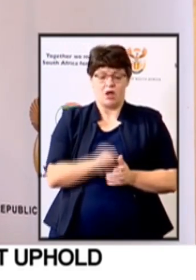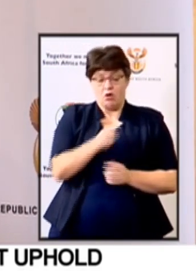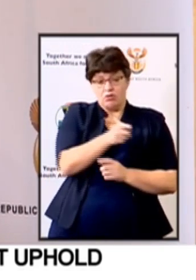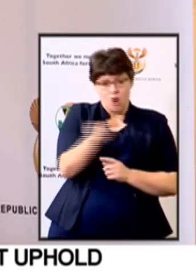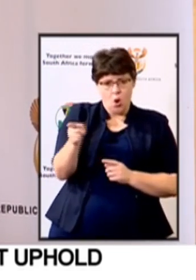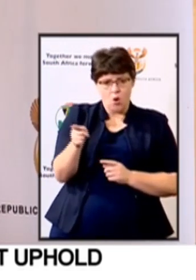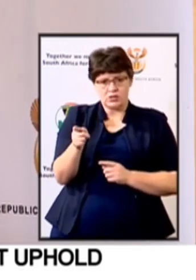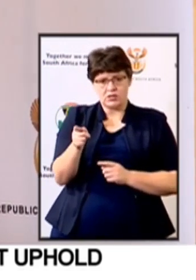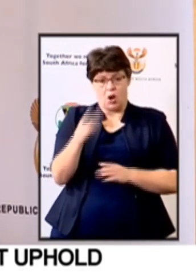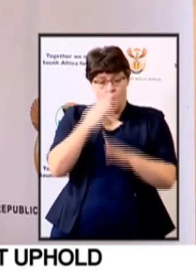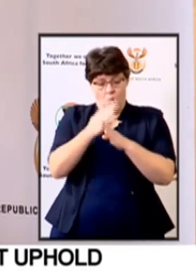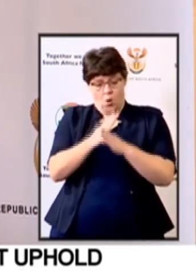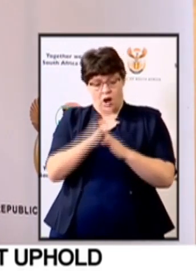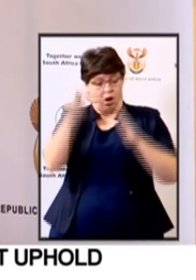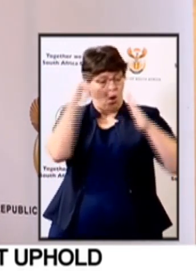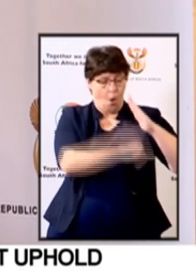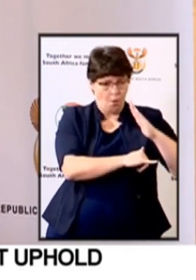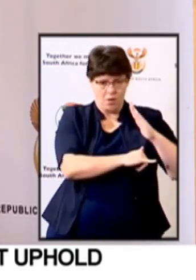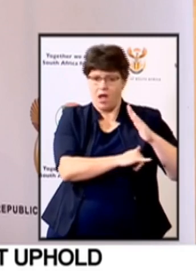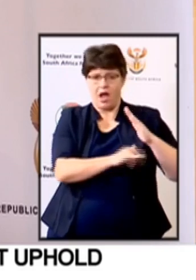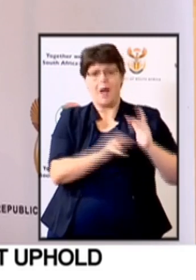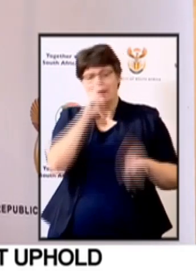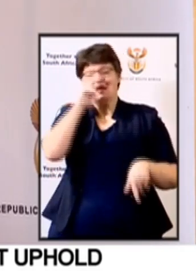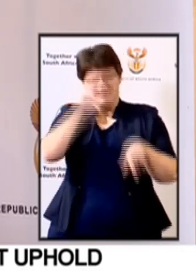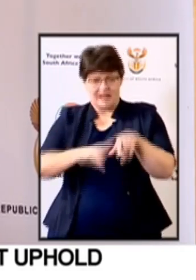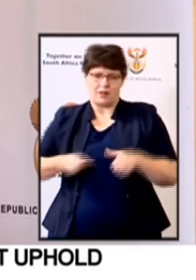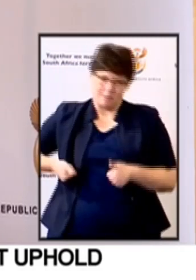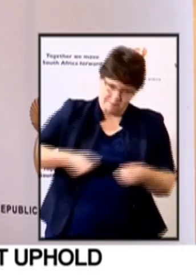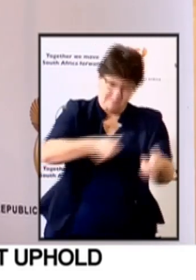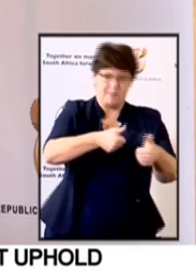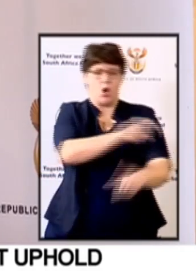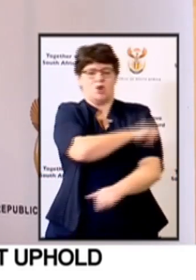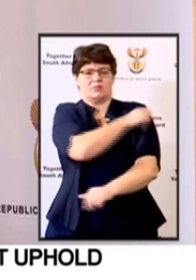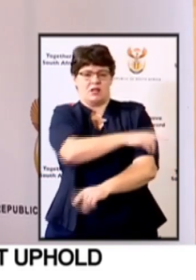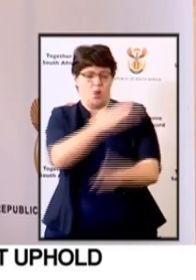home but are occupying the front lines and